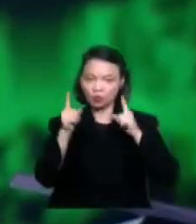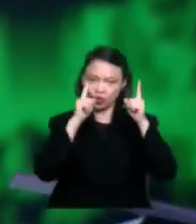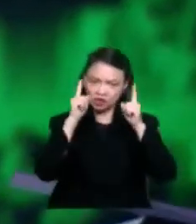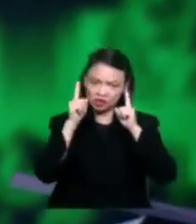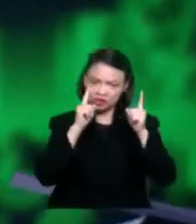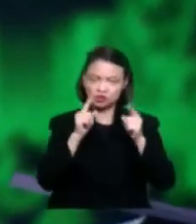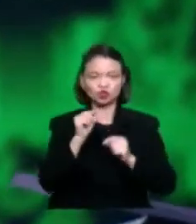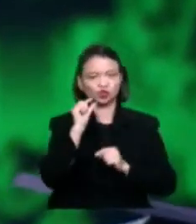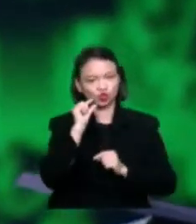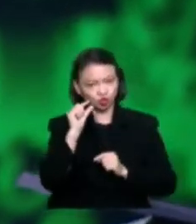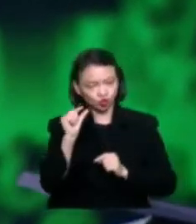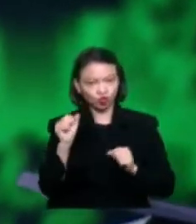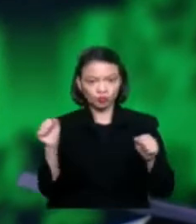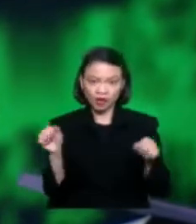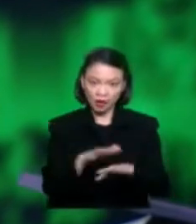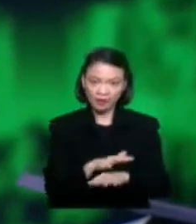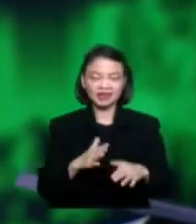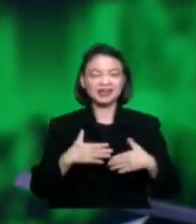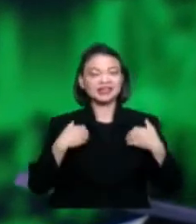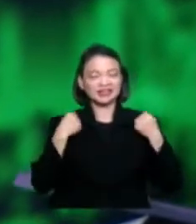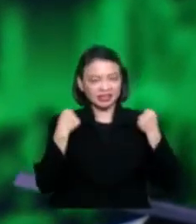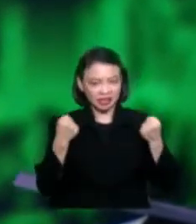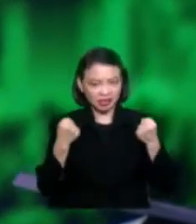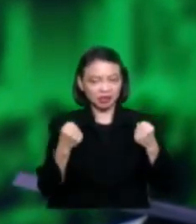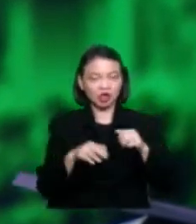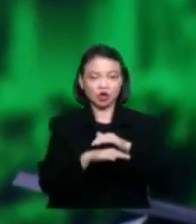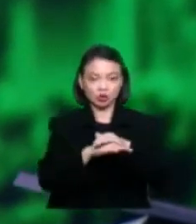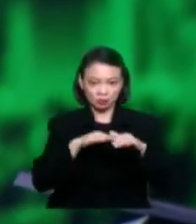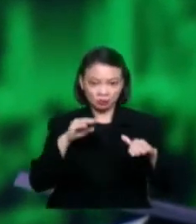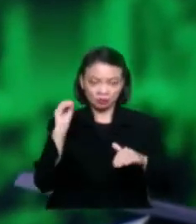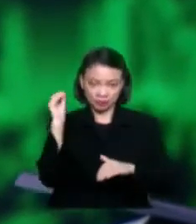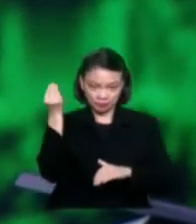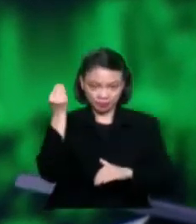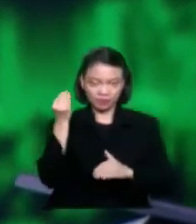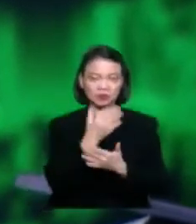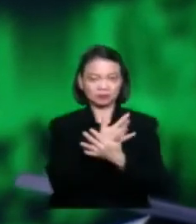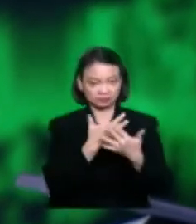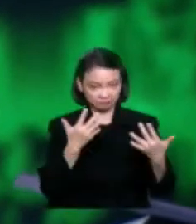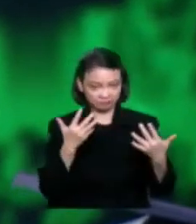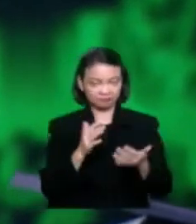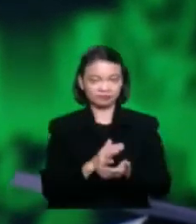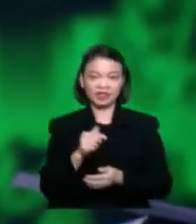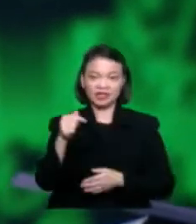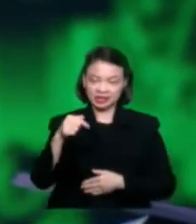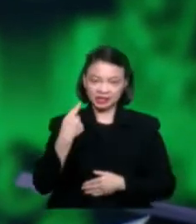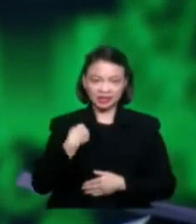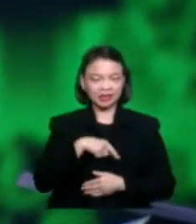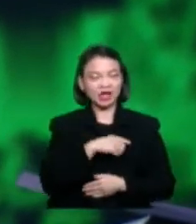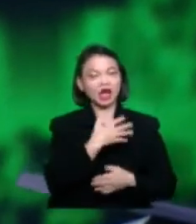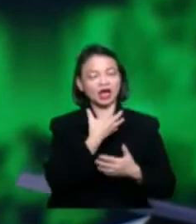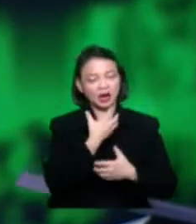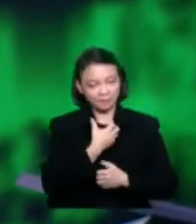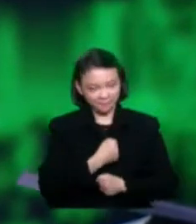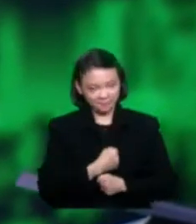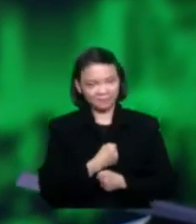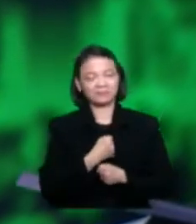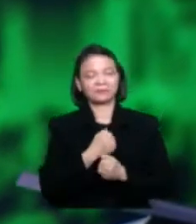Jakarta. The one thing that we are really hoping for. All right, I'm going to continue to the third